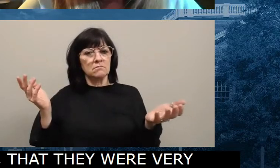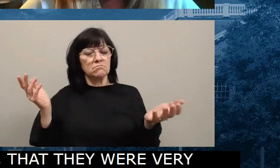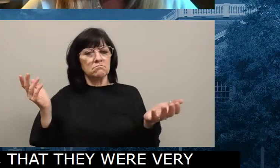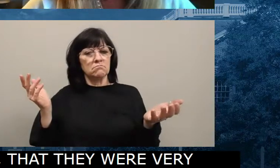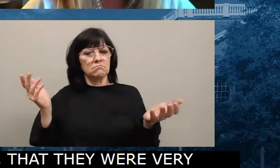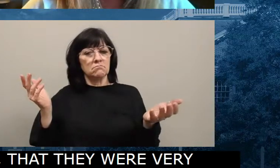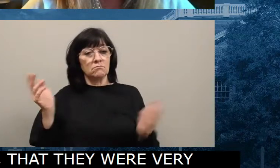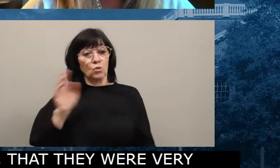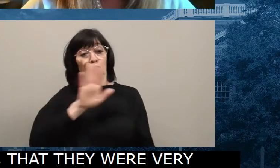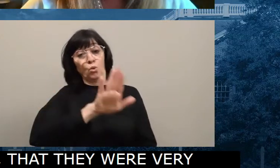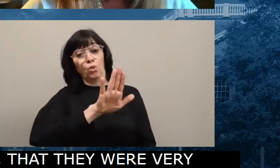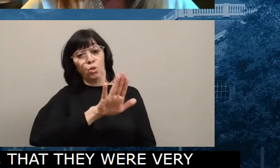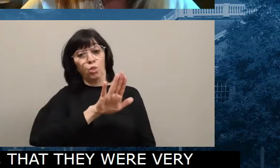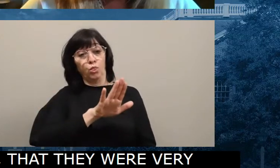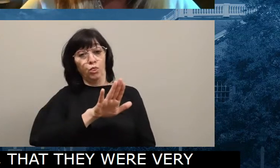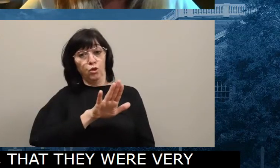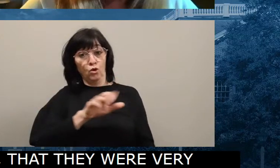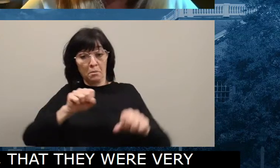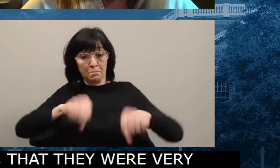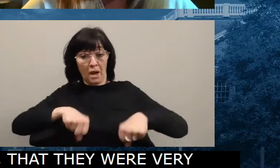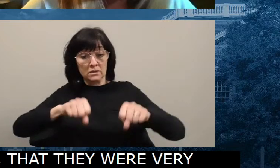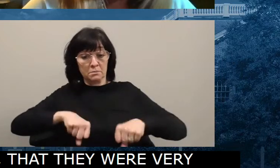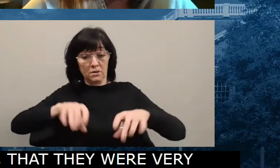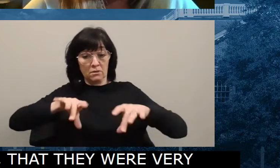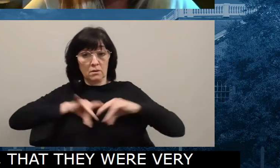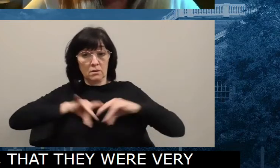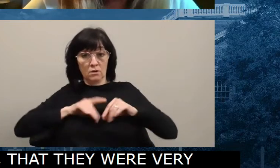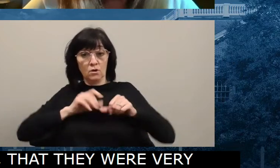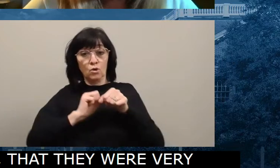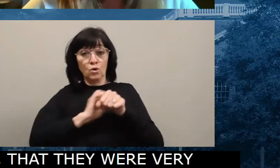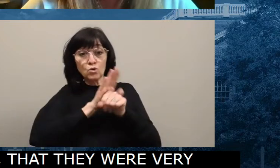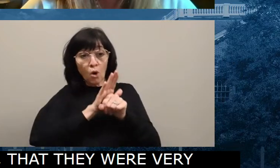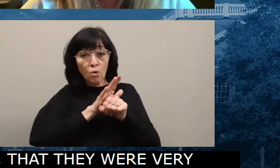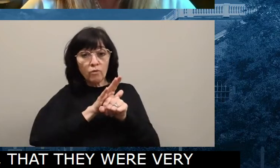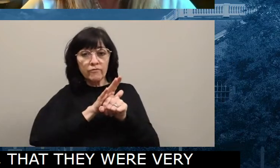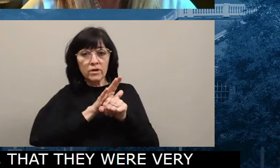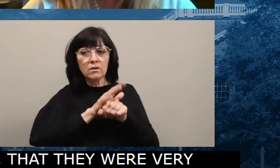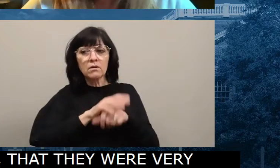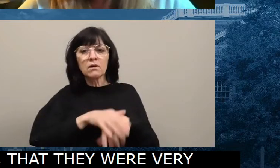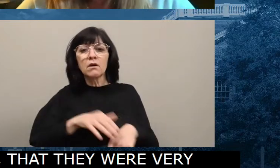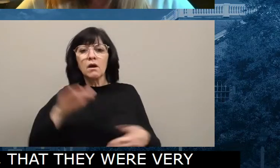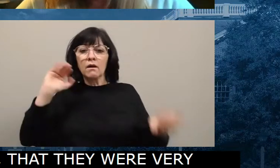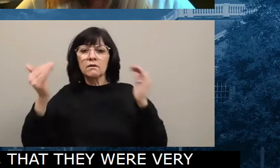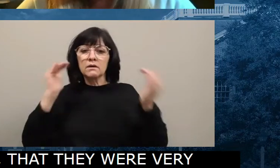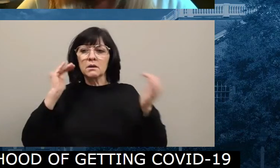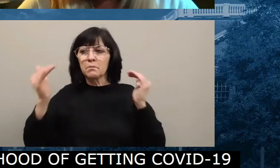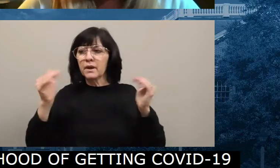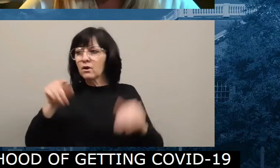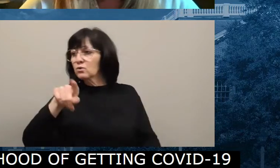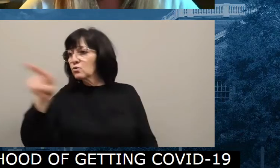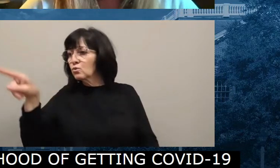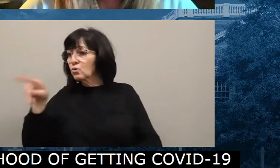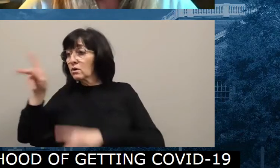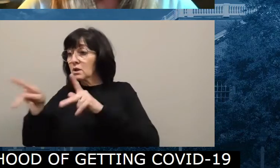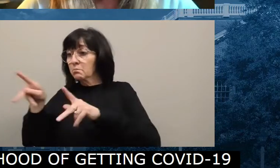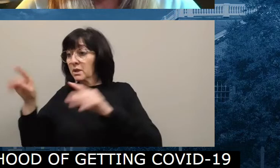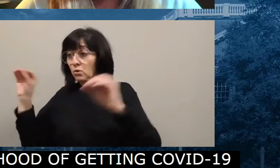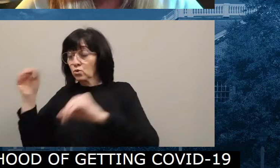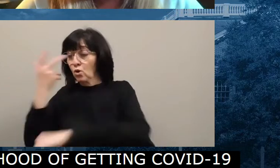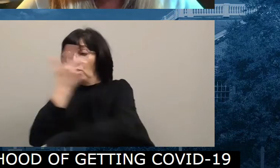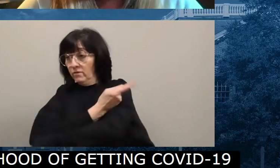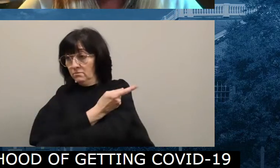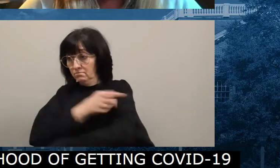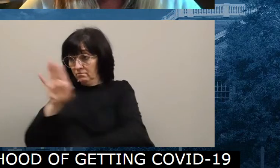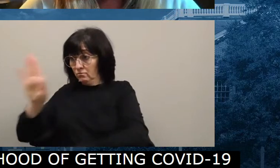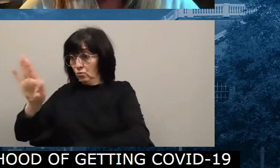likelihood of getting COVID-19 compared to people who didn't get the vaccine. So that's what the numbers